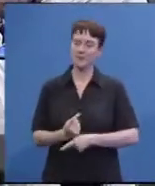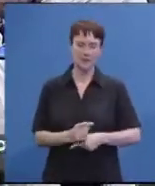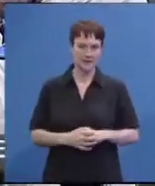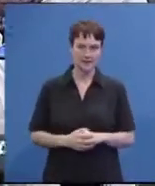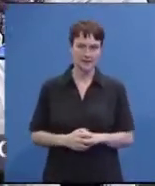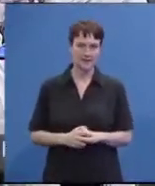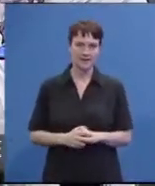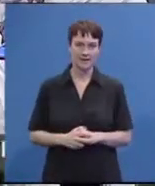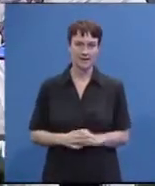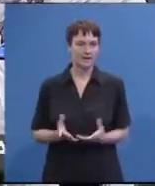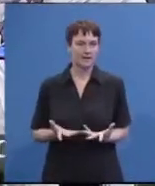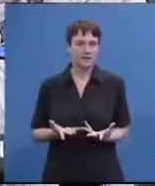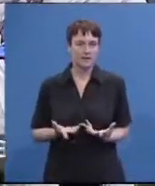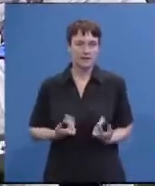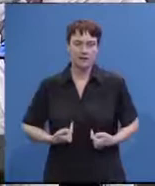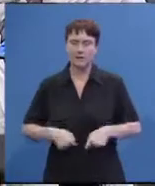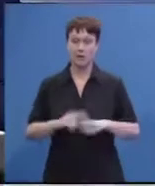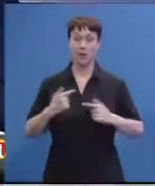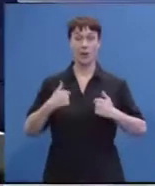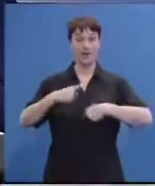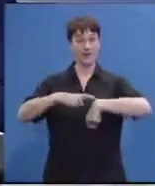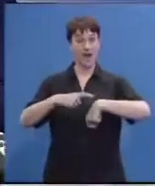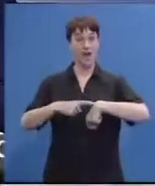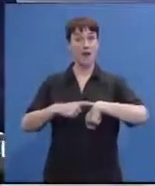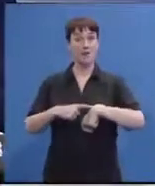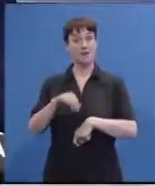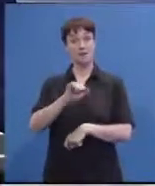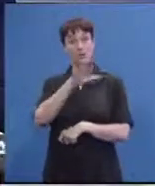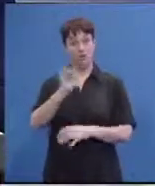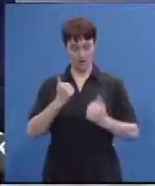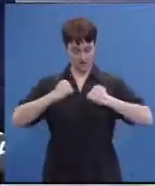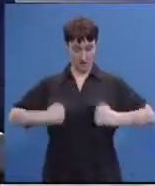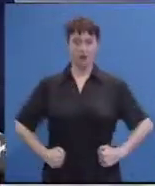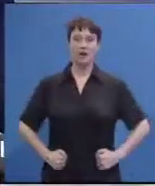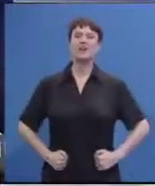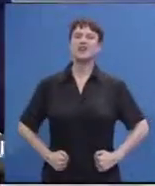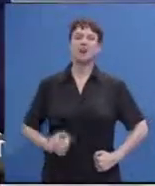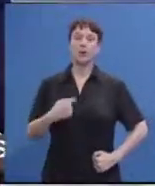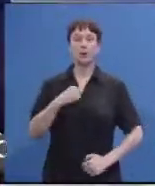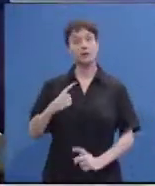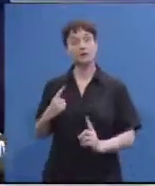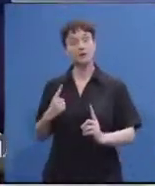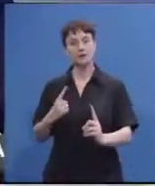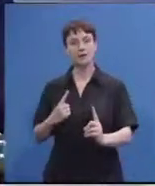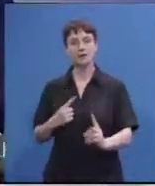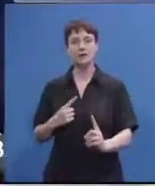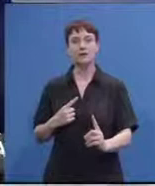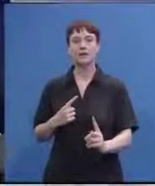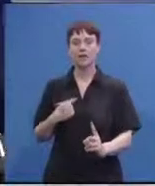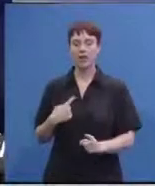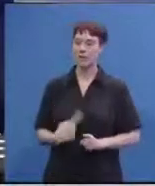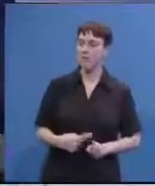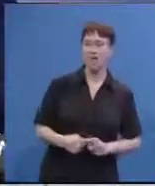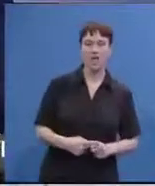whether, you know, when you put that jersey on, did you play for a team? I mean, we all play. We'll tell you we played for the national team.